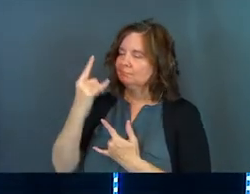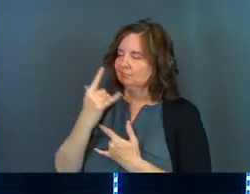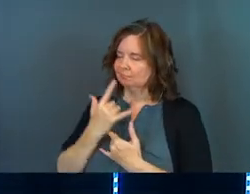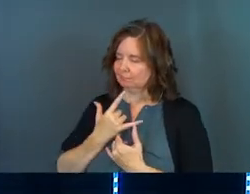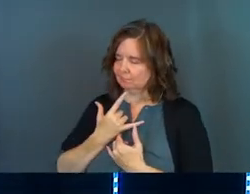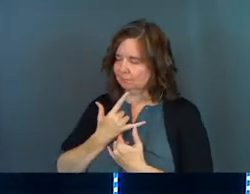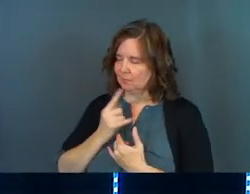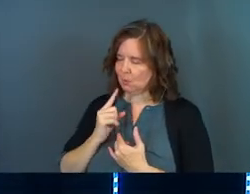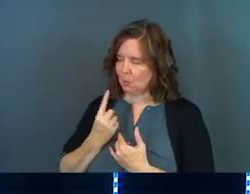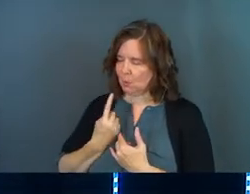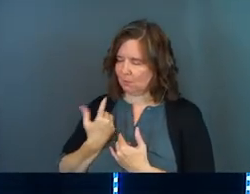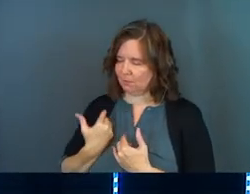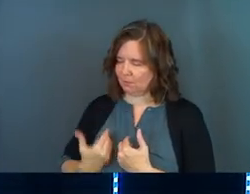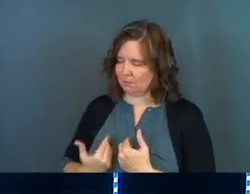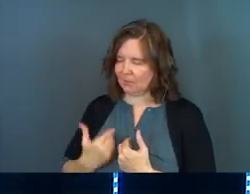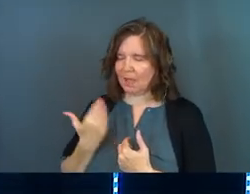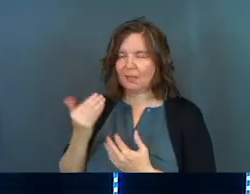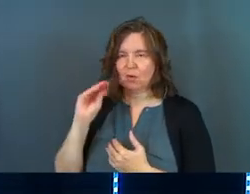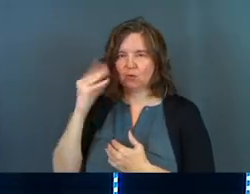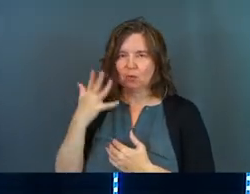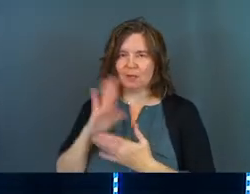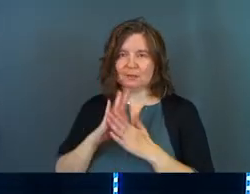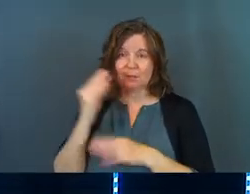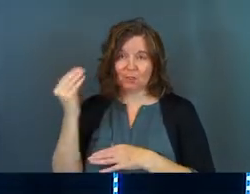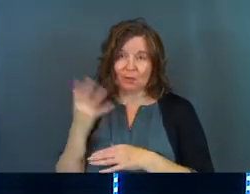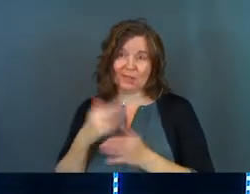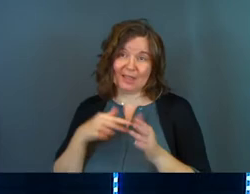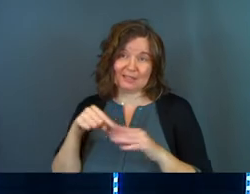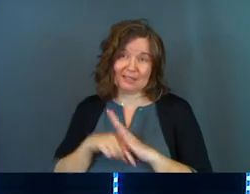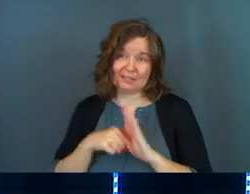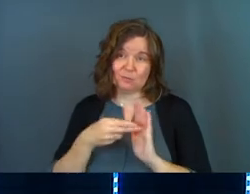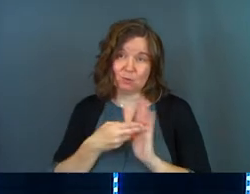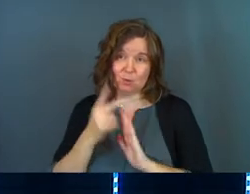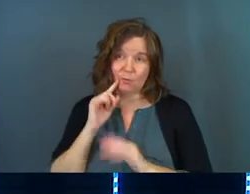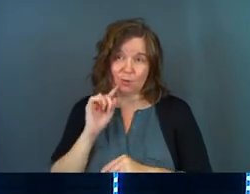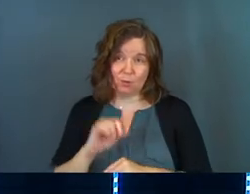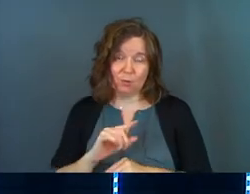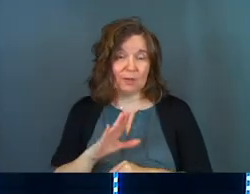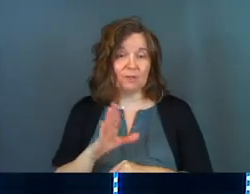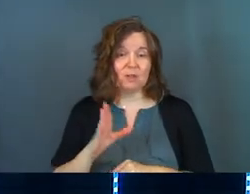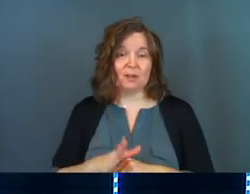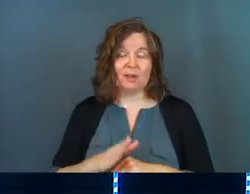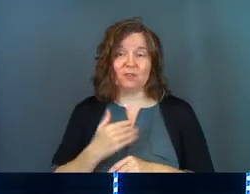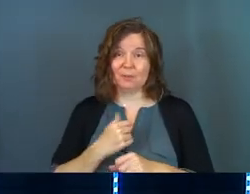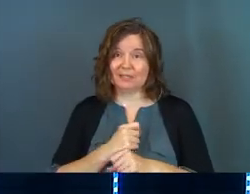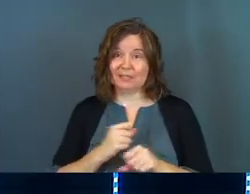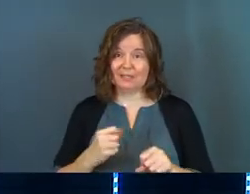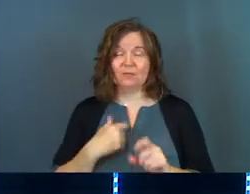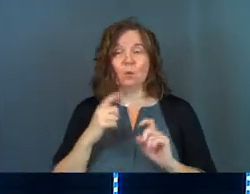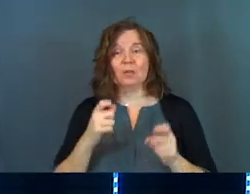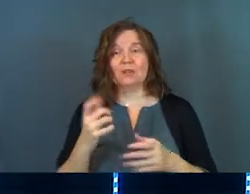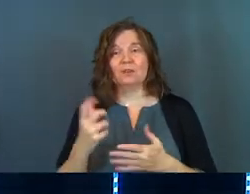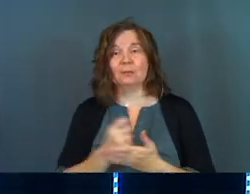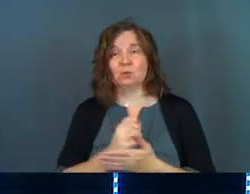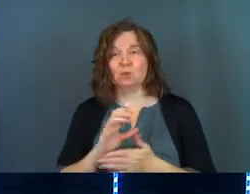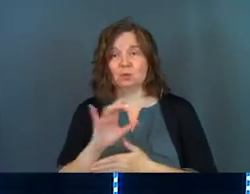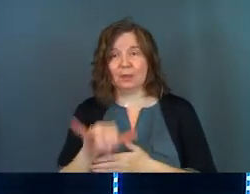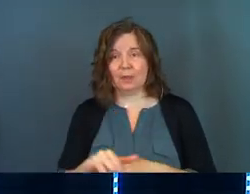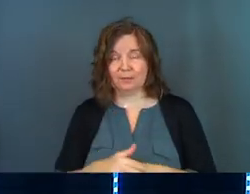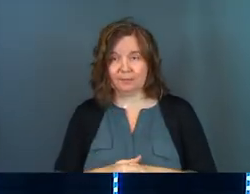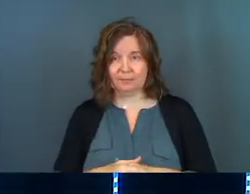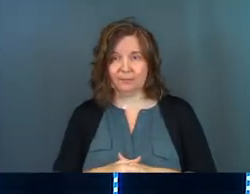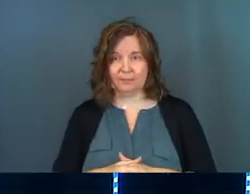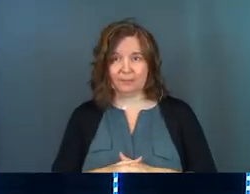grace. That's the deep truth for you. If you've never been saved, I want to give you an opportunity to do